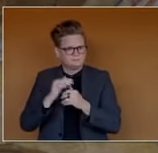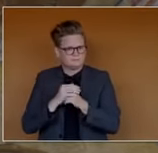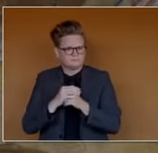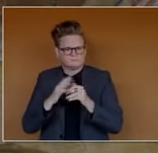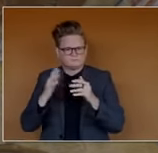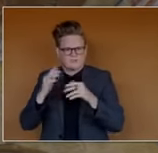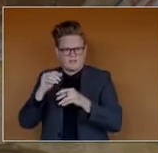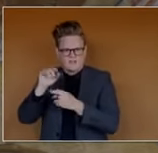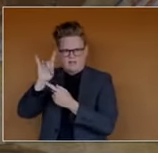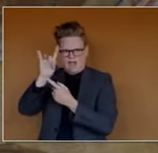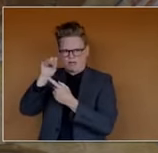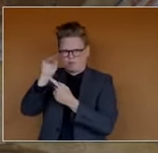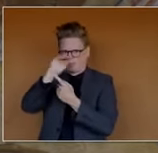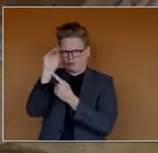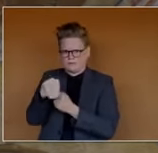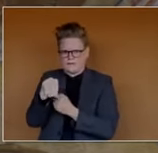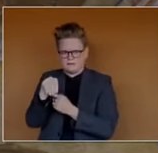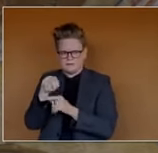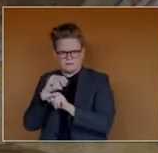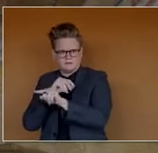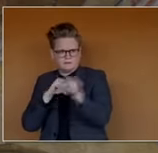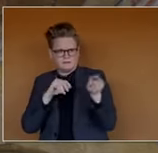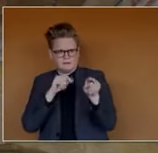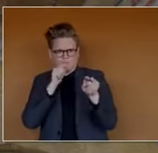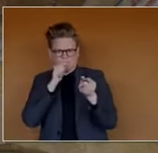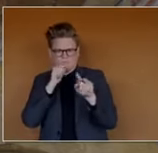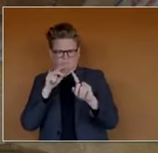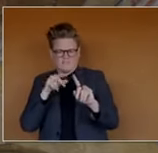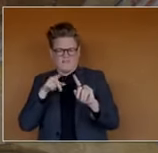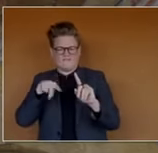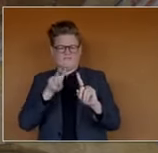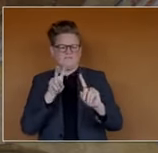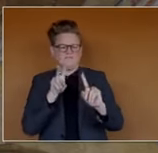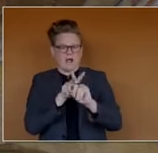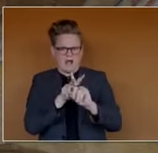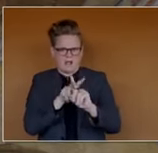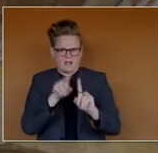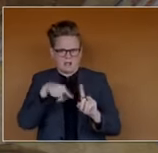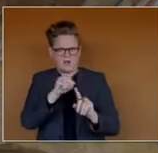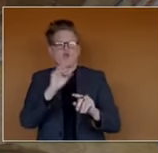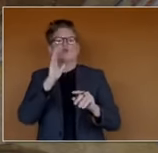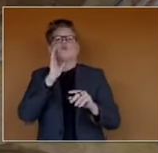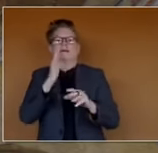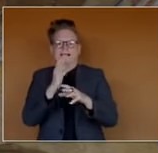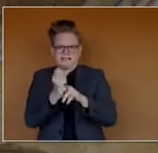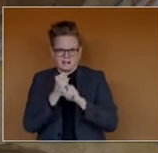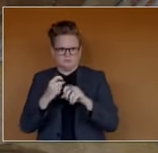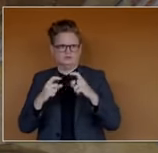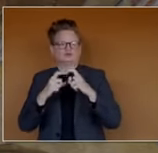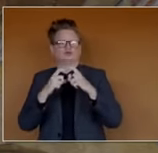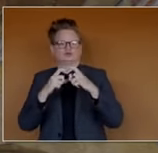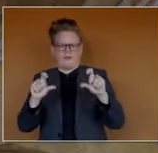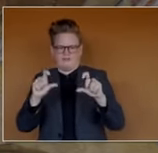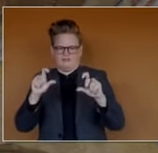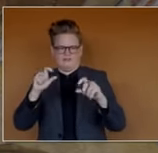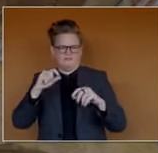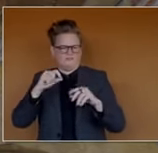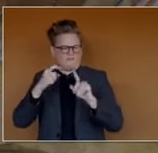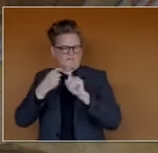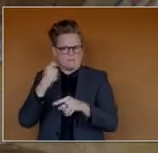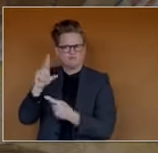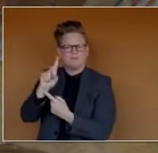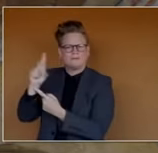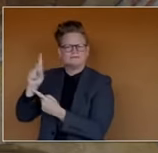a direct stimulus check, we'll get a direct relief payment because of this announcement. Two-thirds of